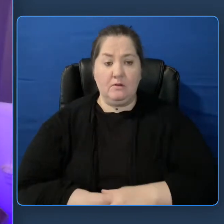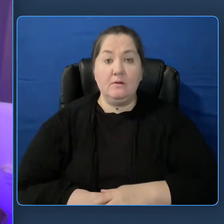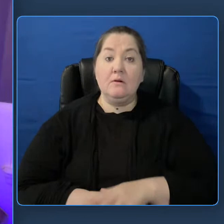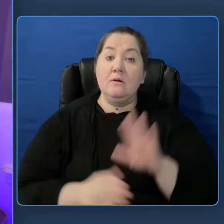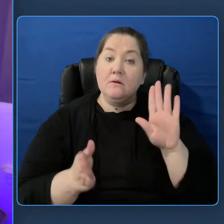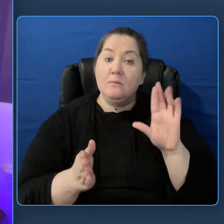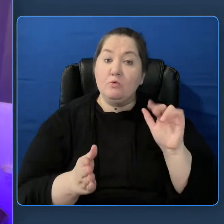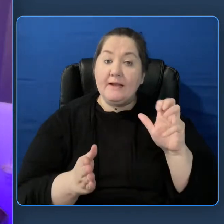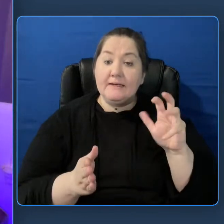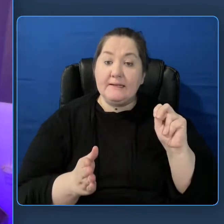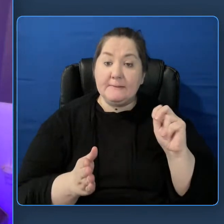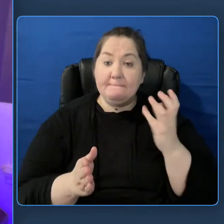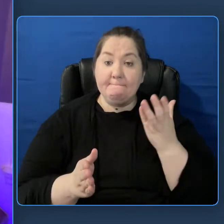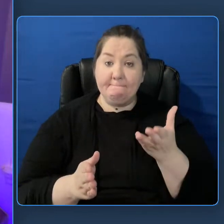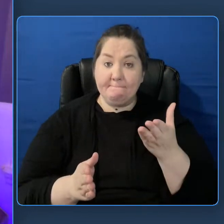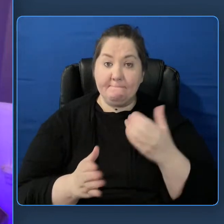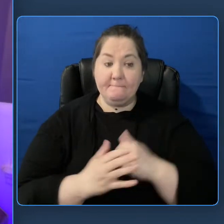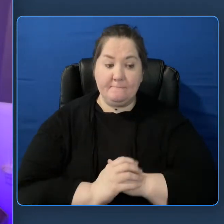Brendan?